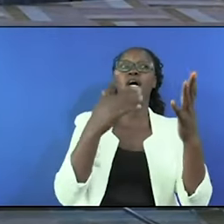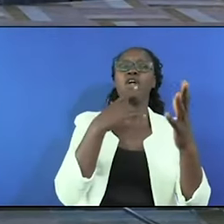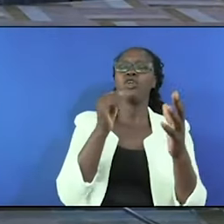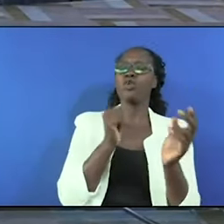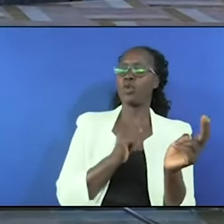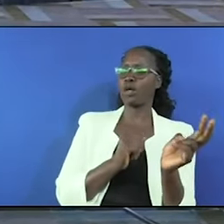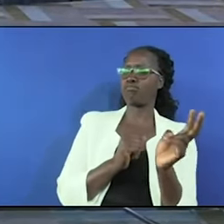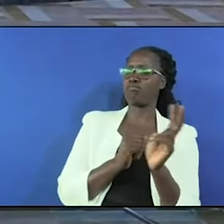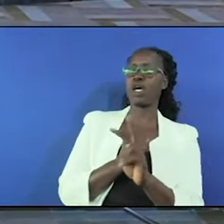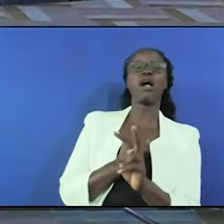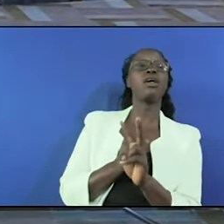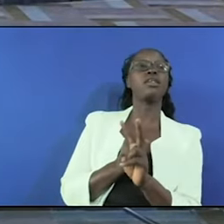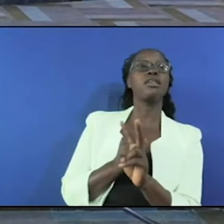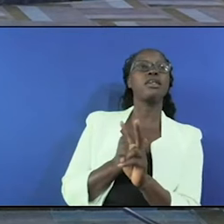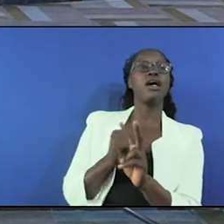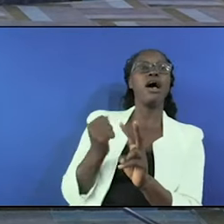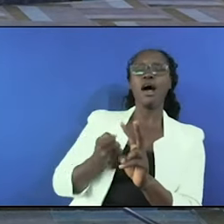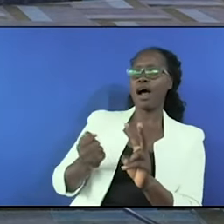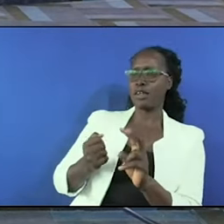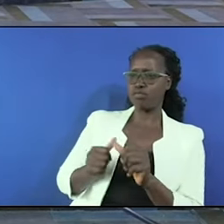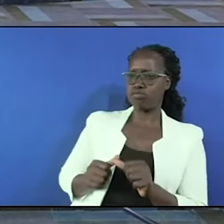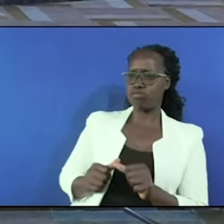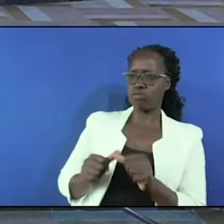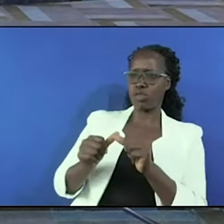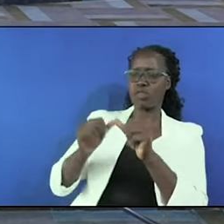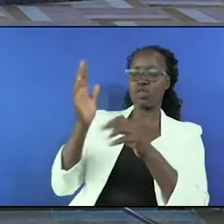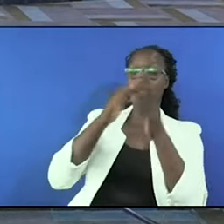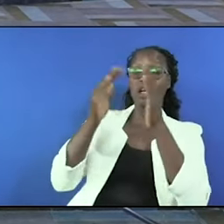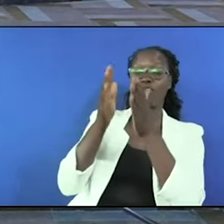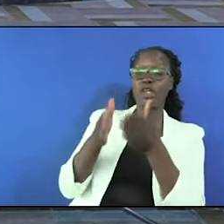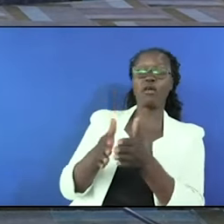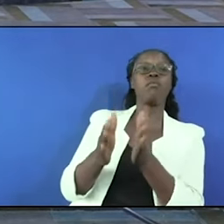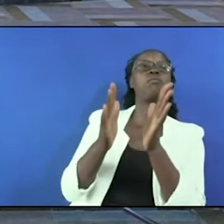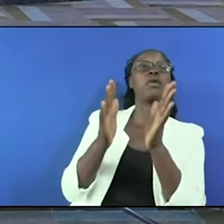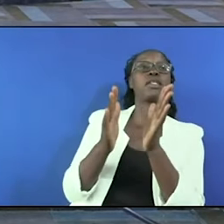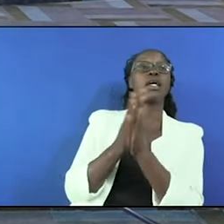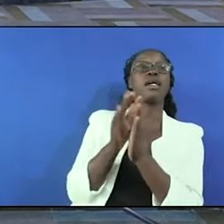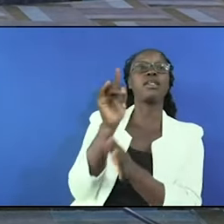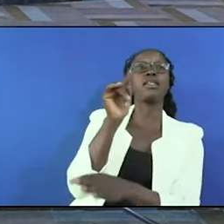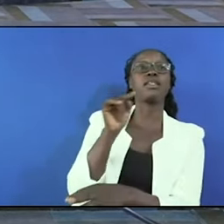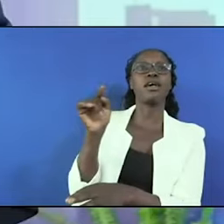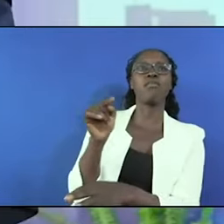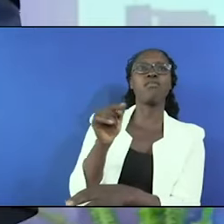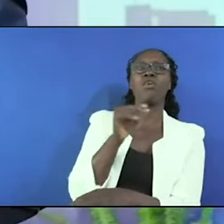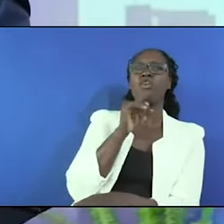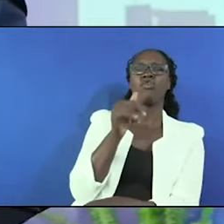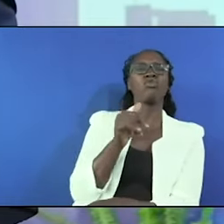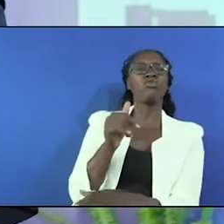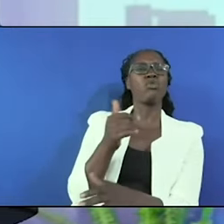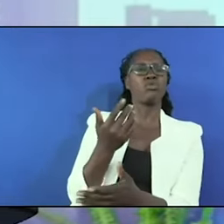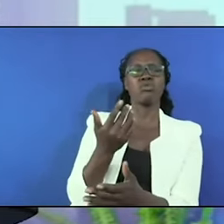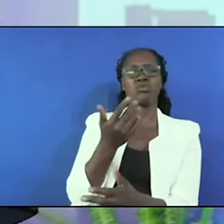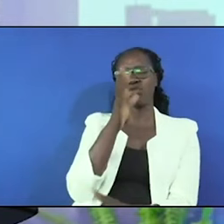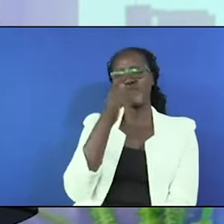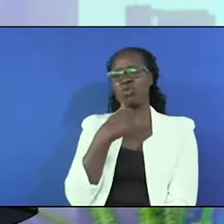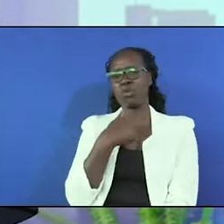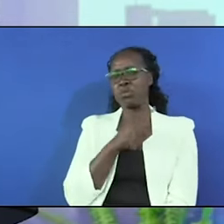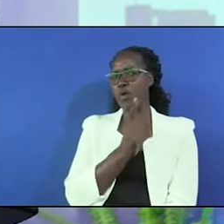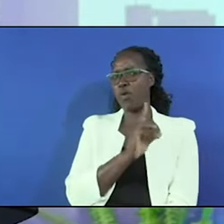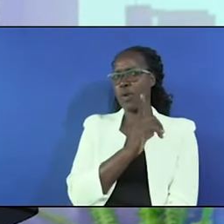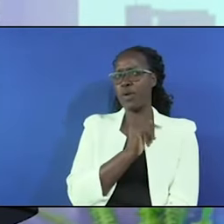can tell them that I belong to the Heavenly Father, and therefore you don't joke with me.